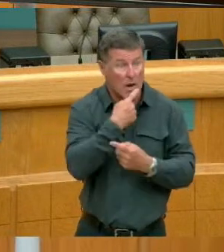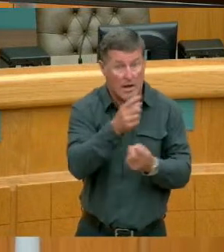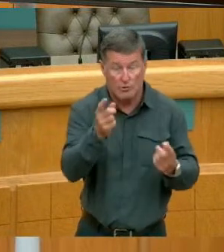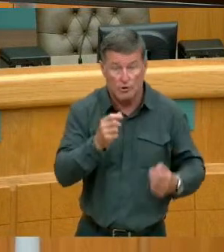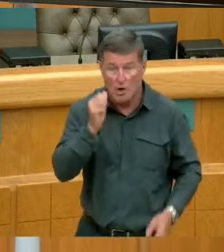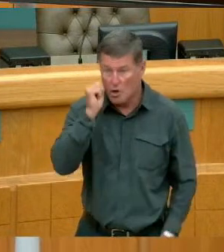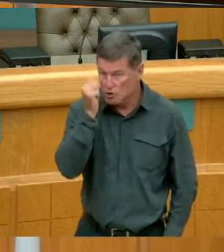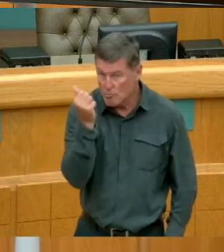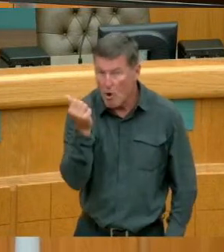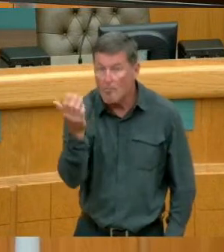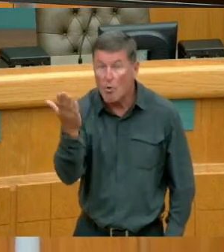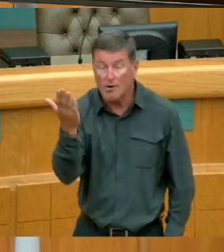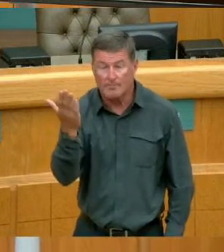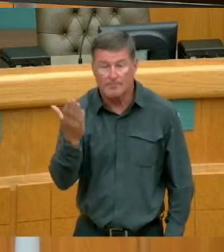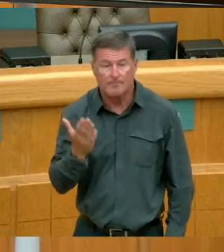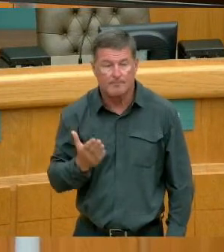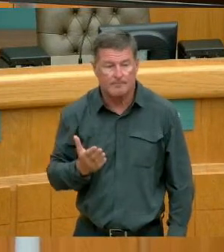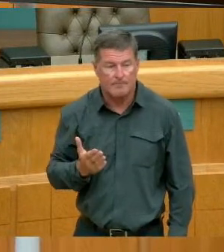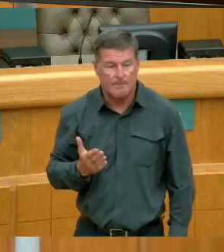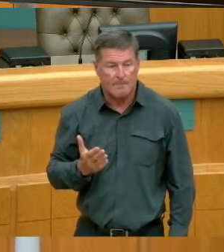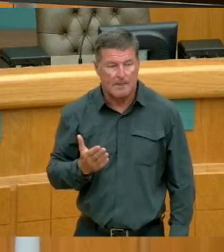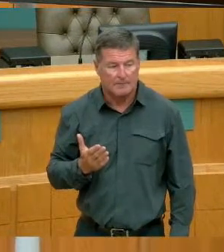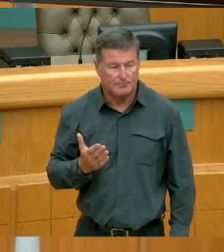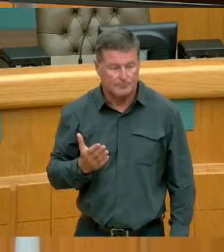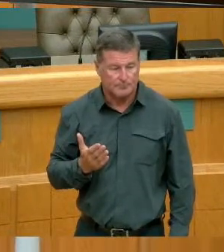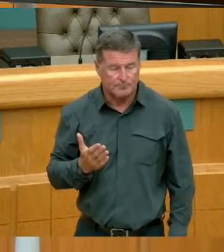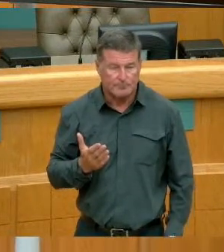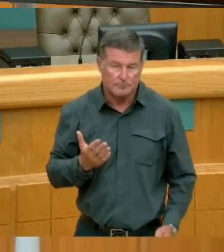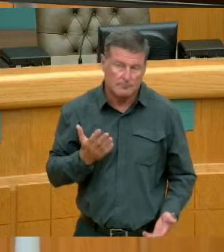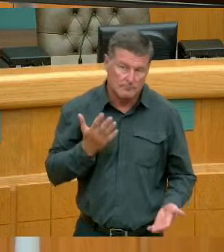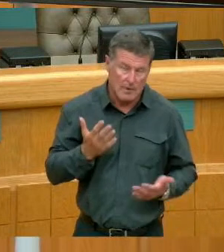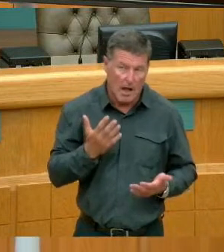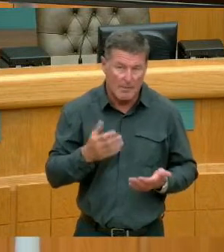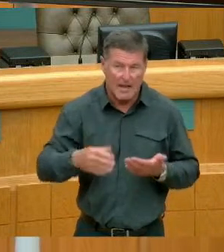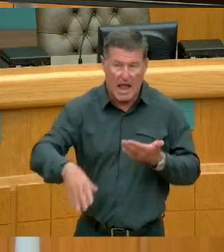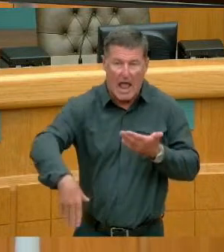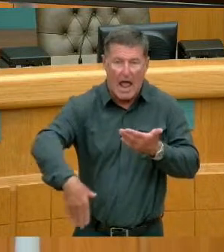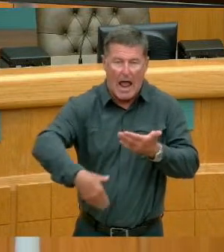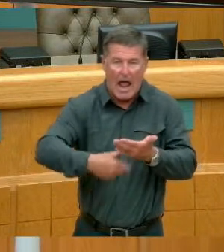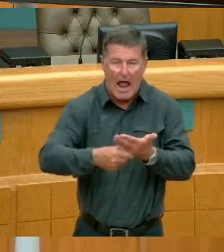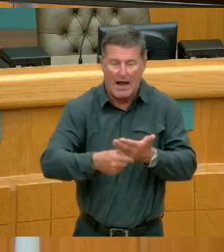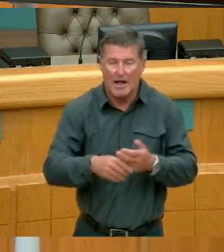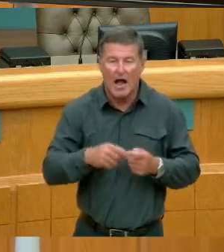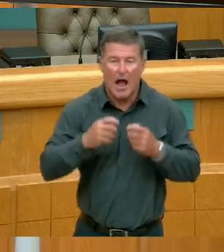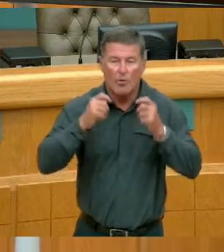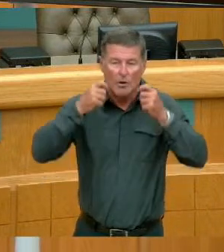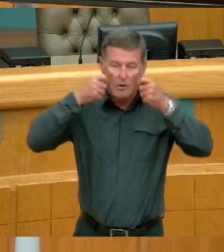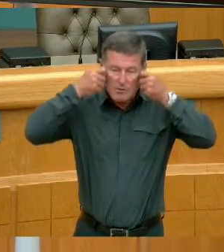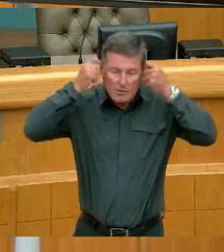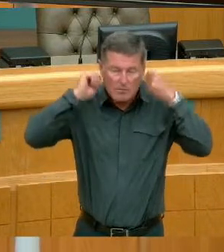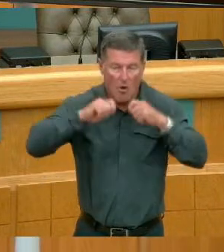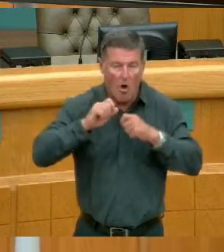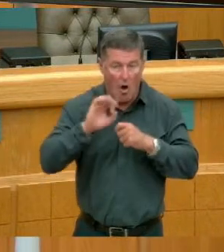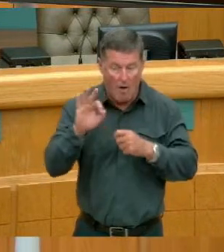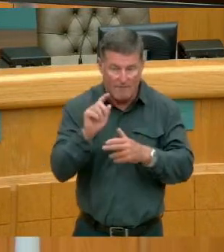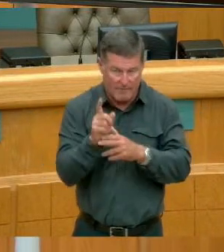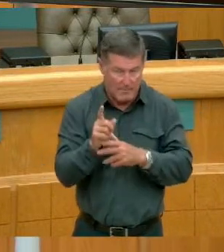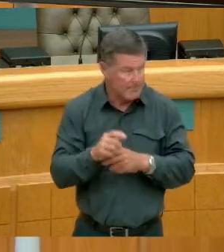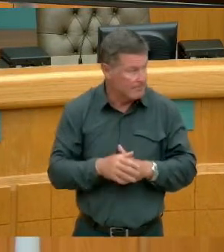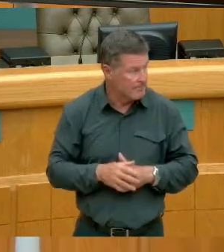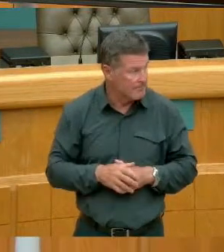will be amending, and really it may not be an amendment. I'm going to remove this just for a moment.